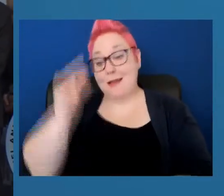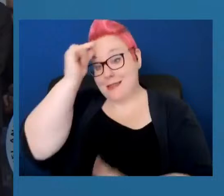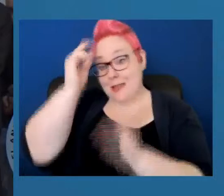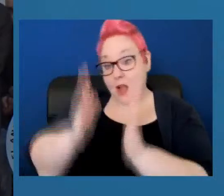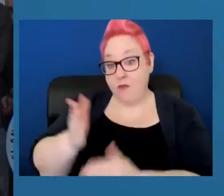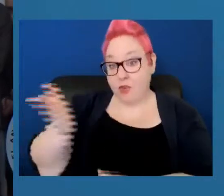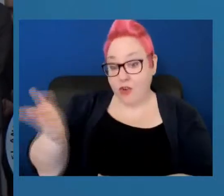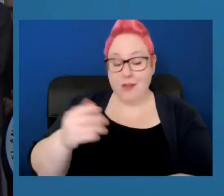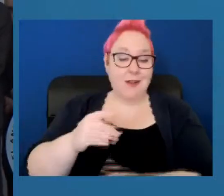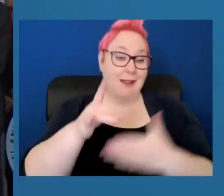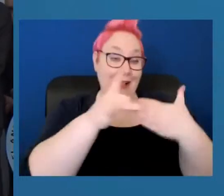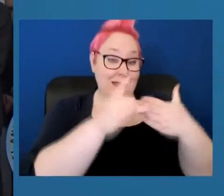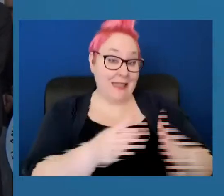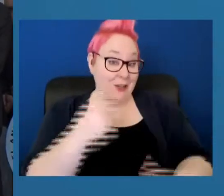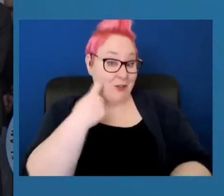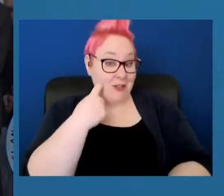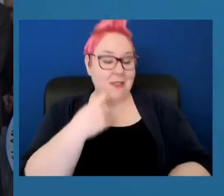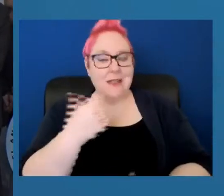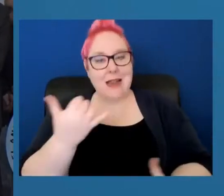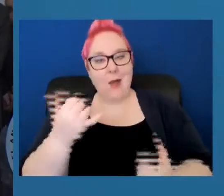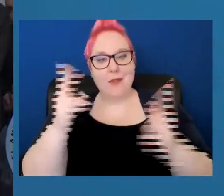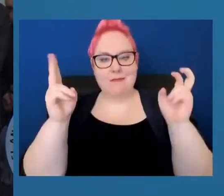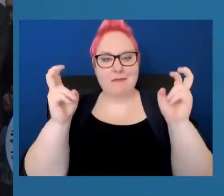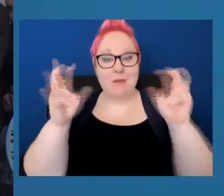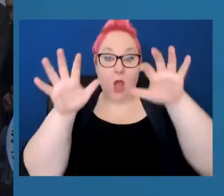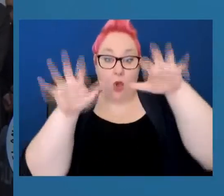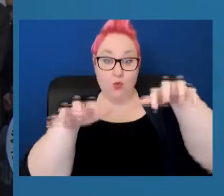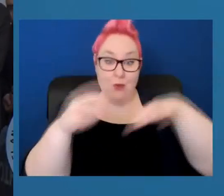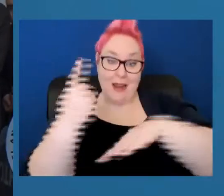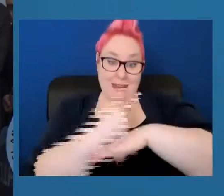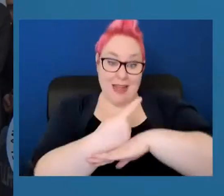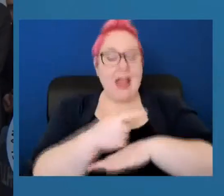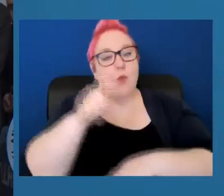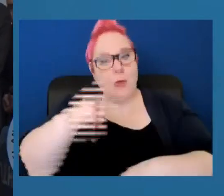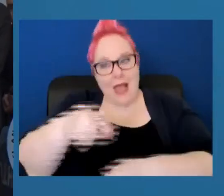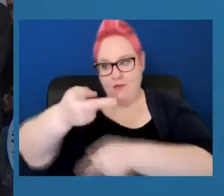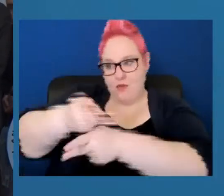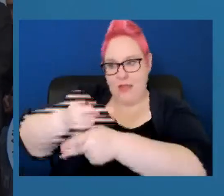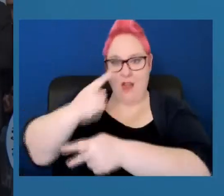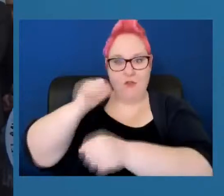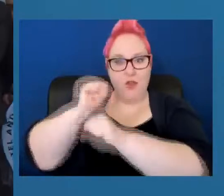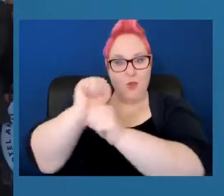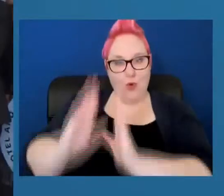said, it is a rainy day, and we need to take care of the rainy day for the workers in New York State.